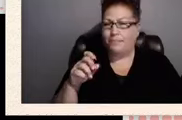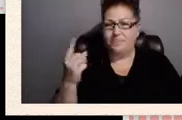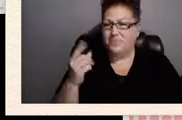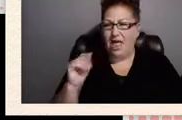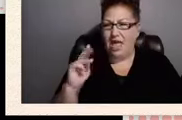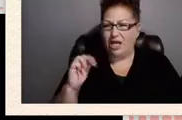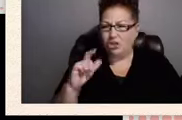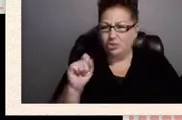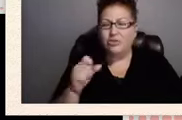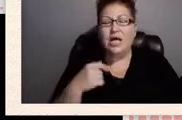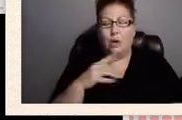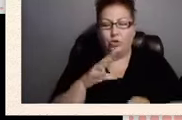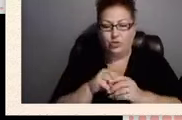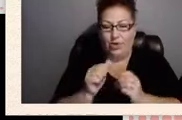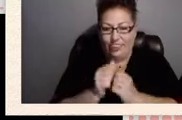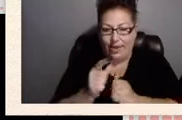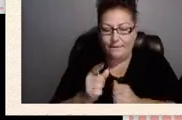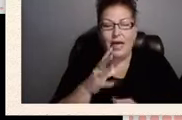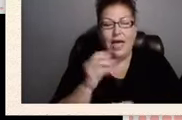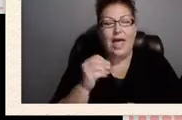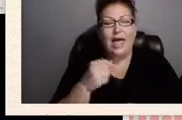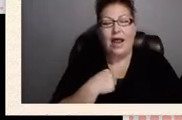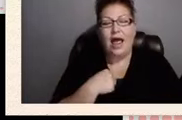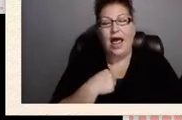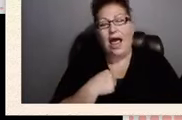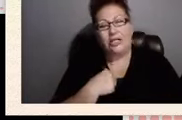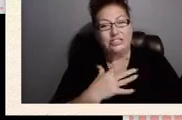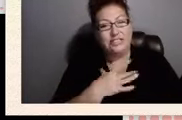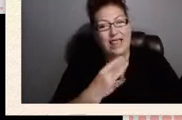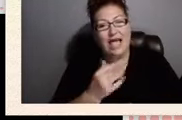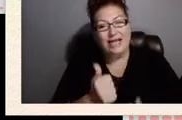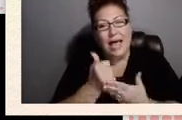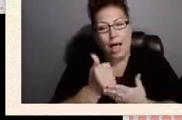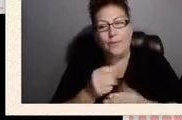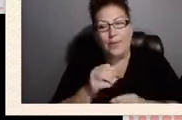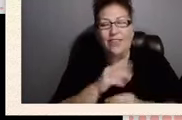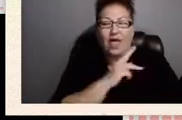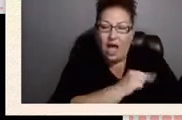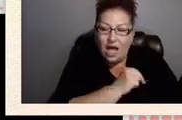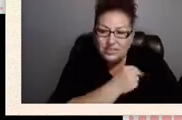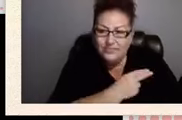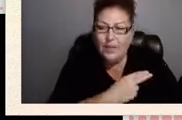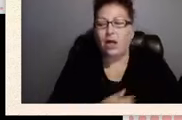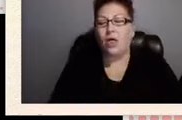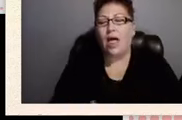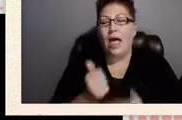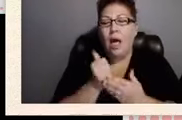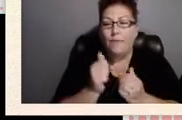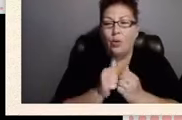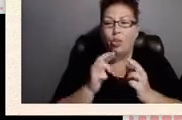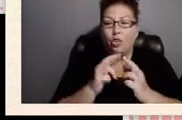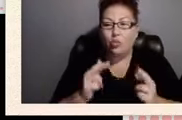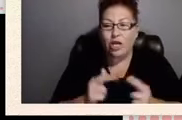them, and I just liked helping out in the hospital, helping out at Lawnwood Regional Medical Center,